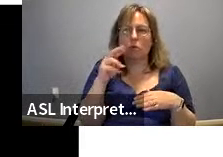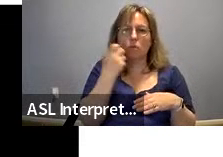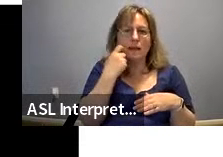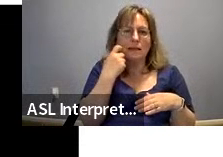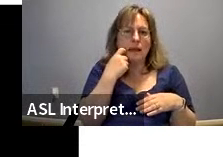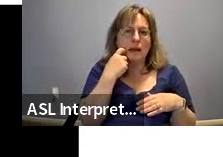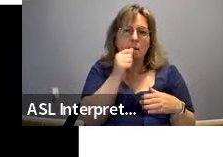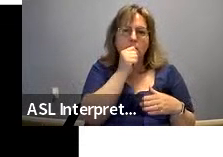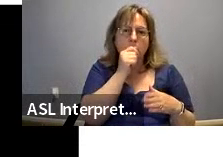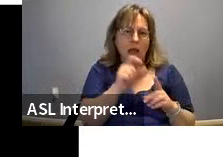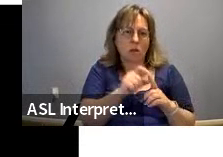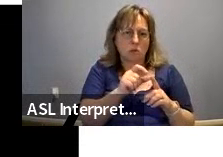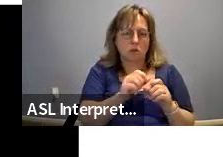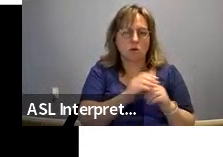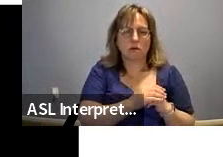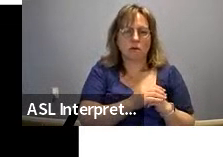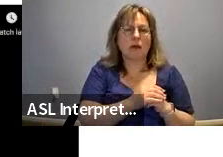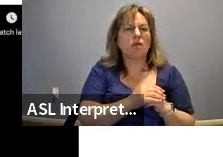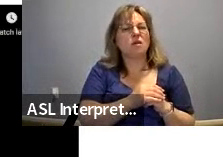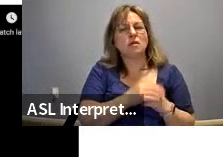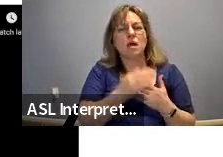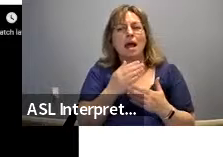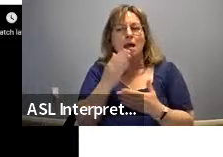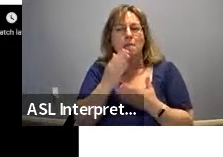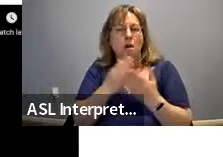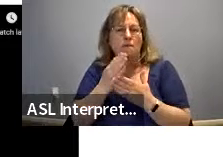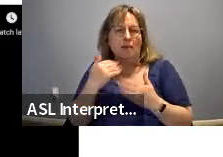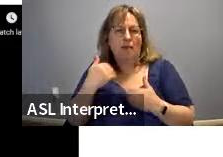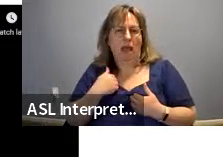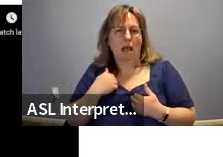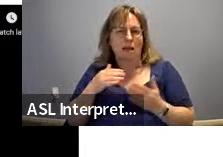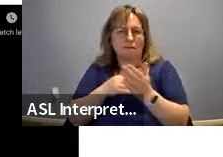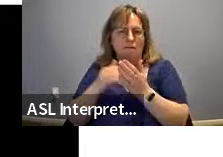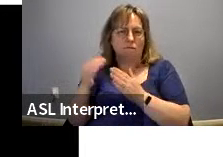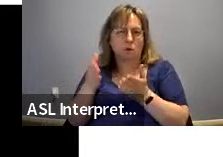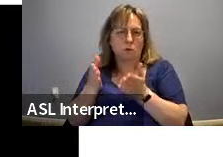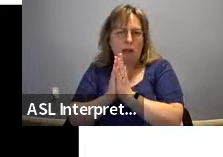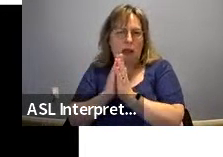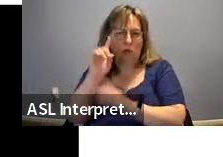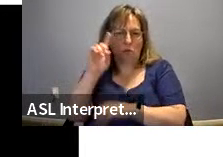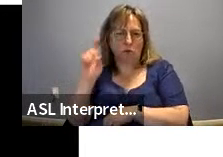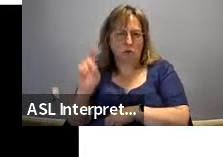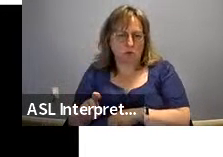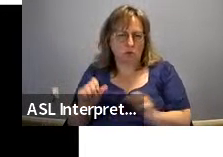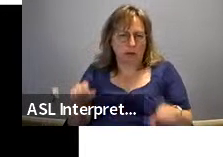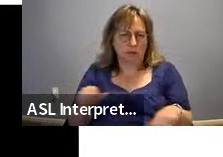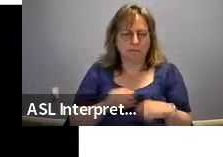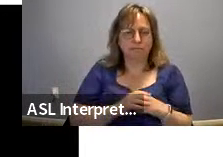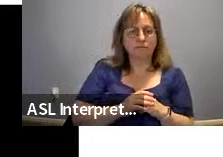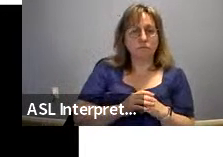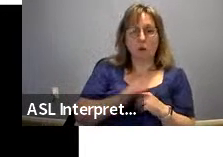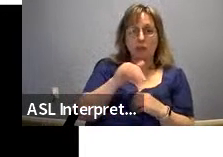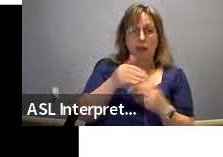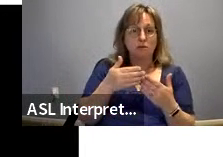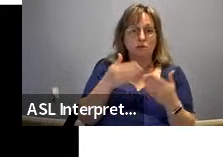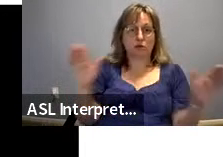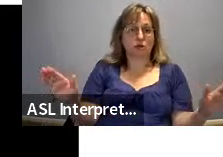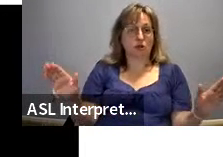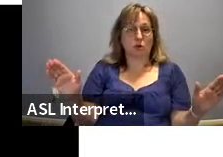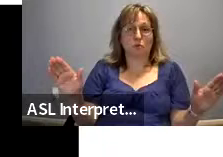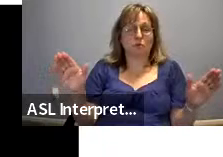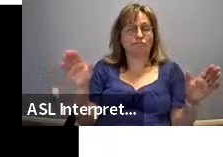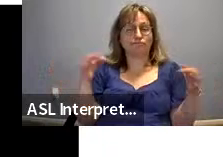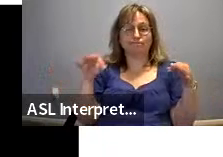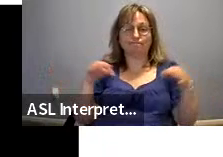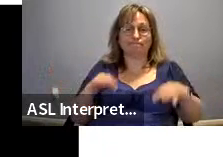we also see there's an FAQ section. Let's go back home. That is the general tour of the Securely